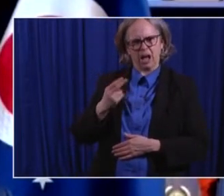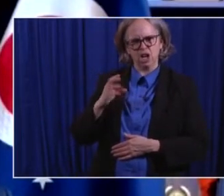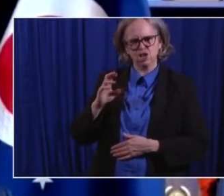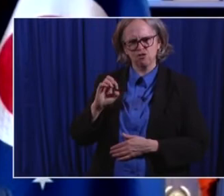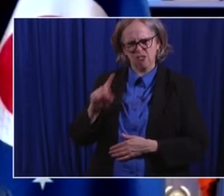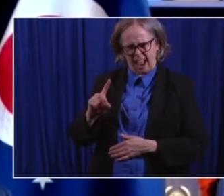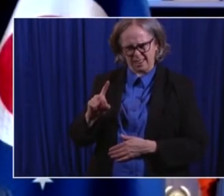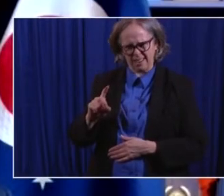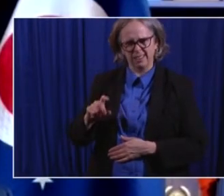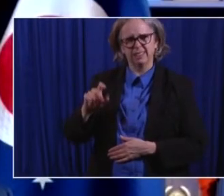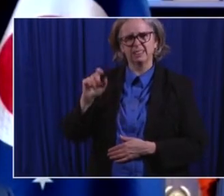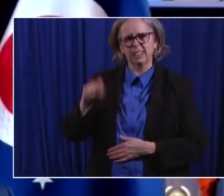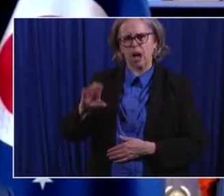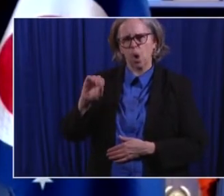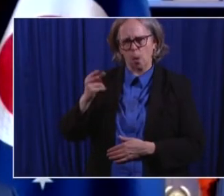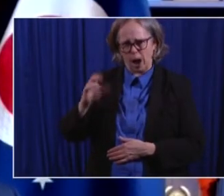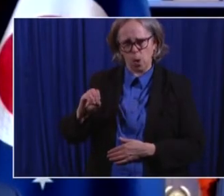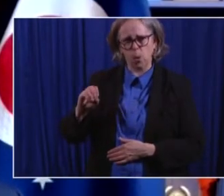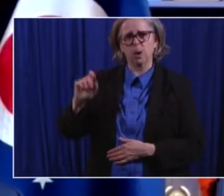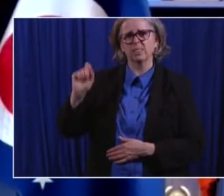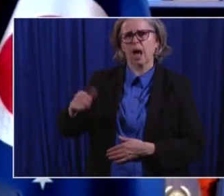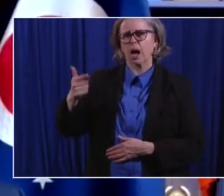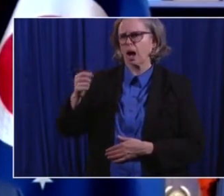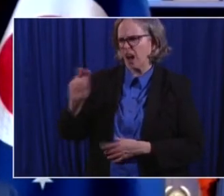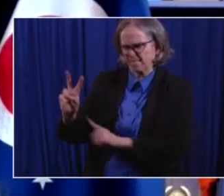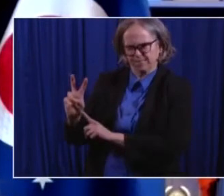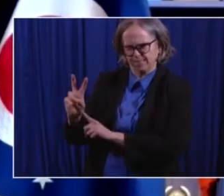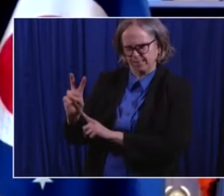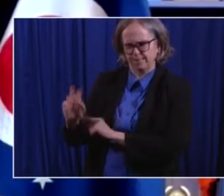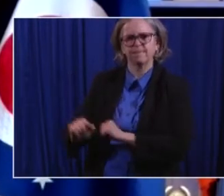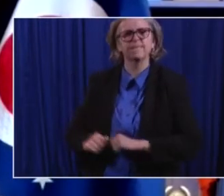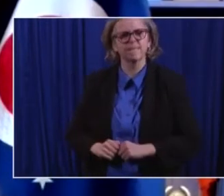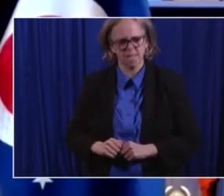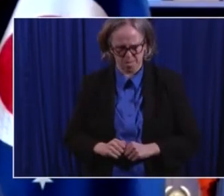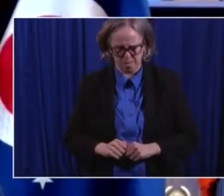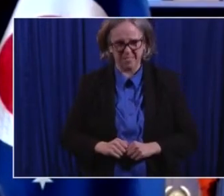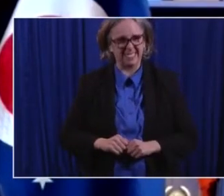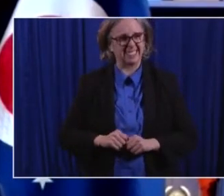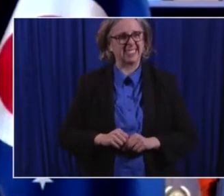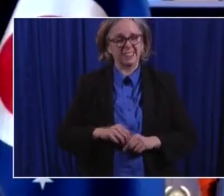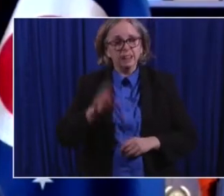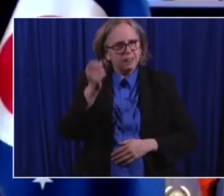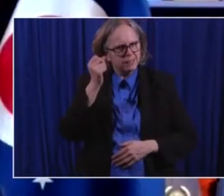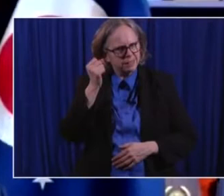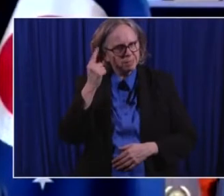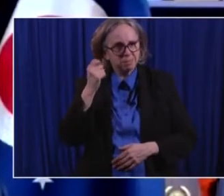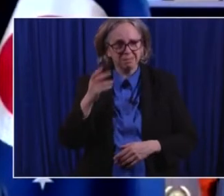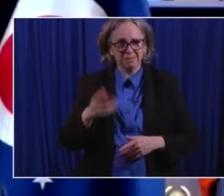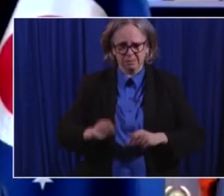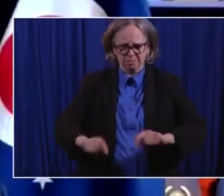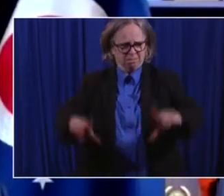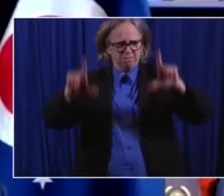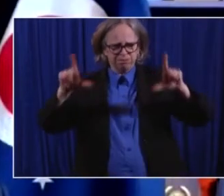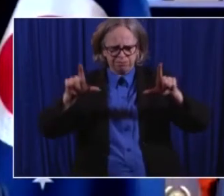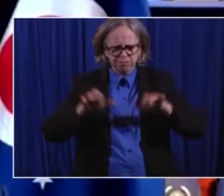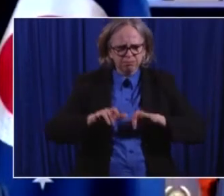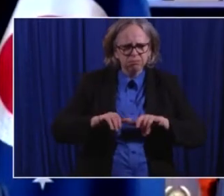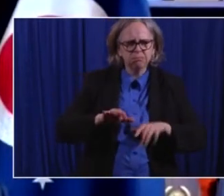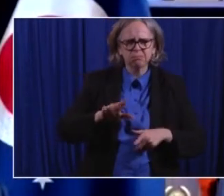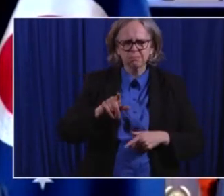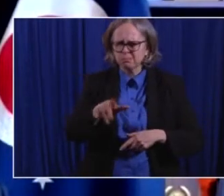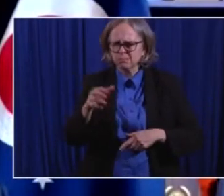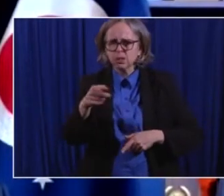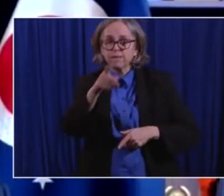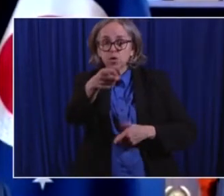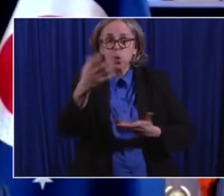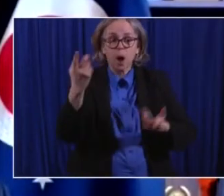techcred.ohio.gov to find out how you as an employer can upskill one of your existing employees. And I'm seeing this